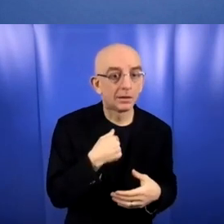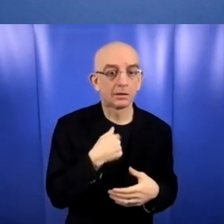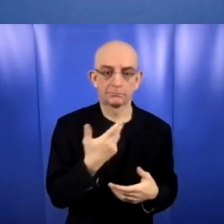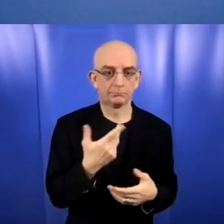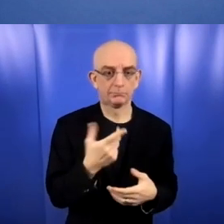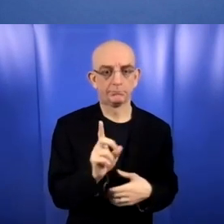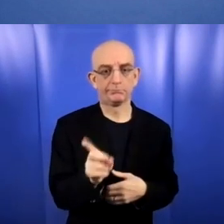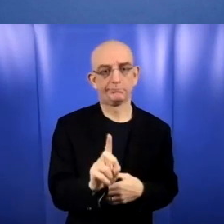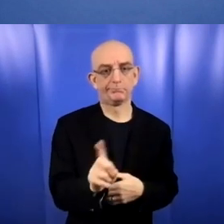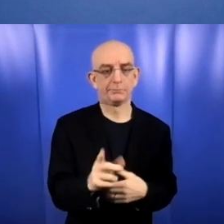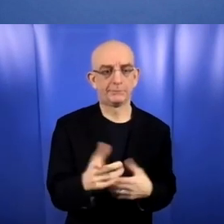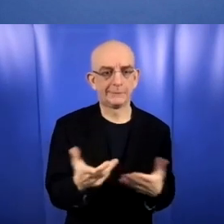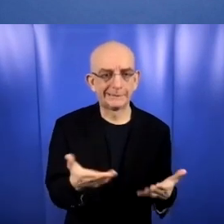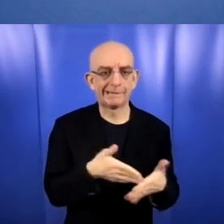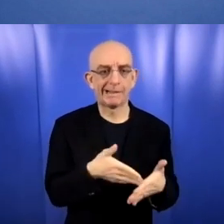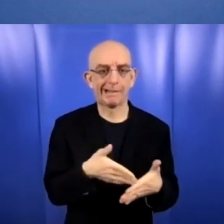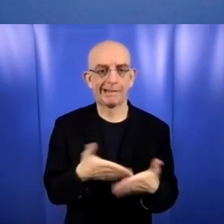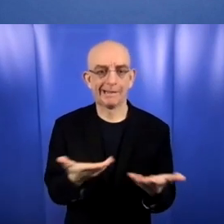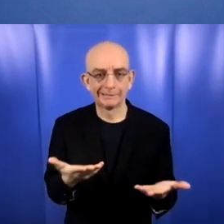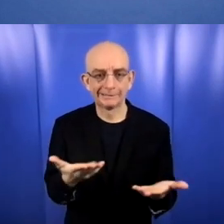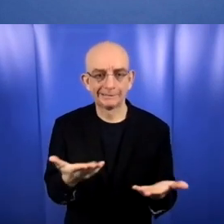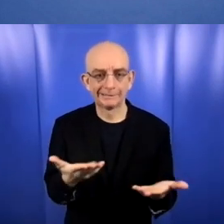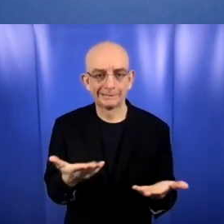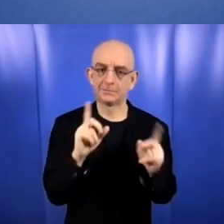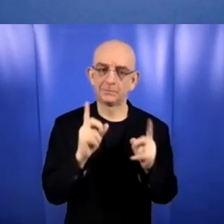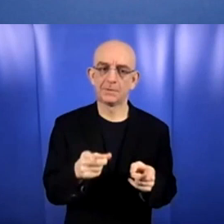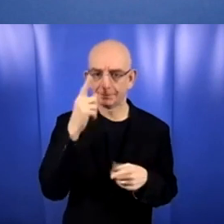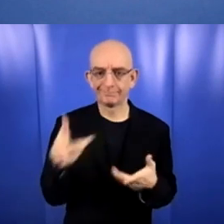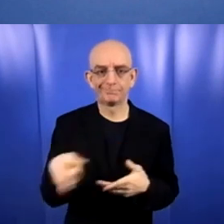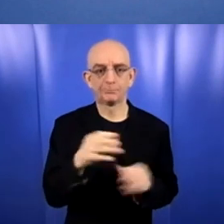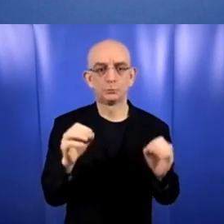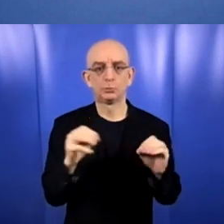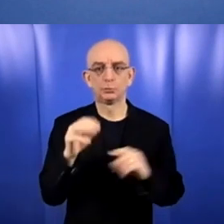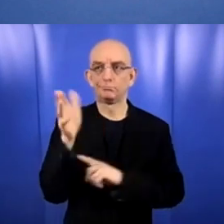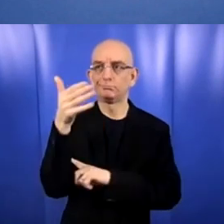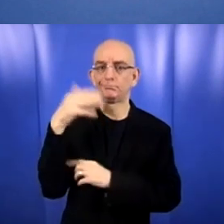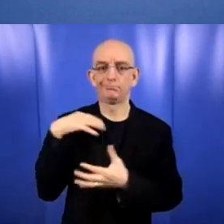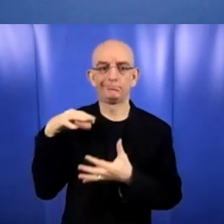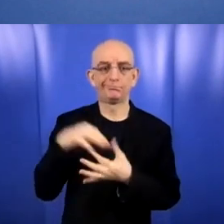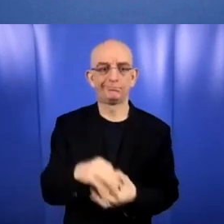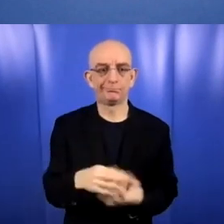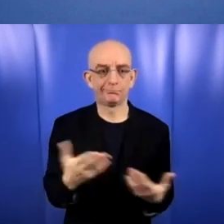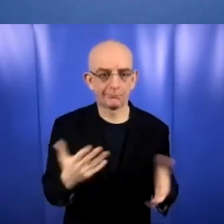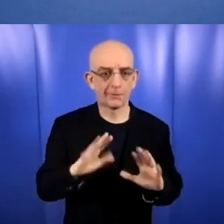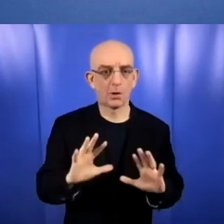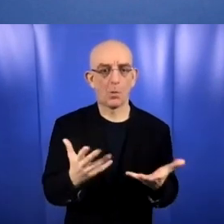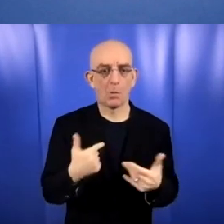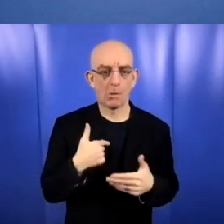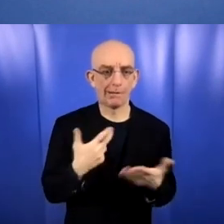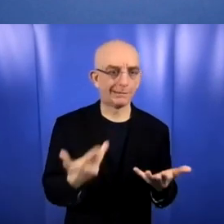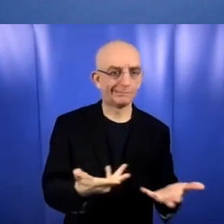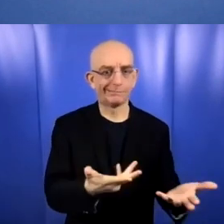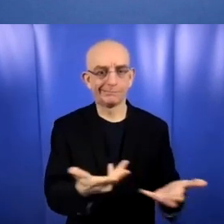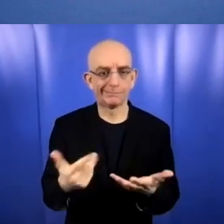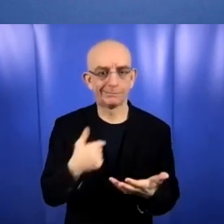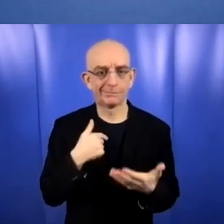number of initiatives related to the Global Compact on Refugees that are underway to try to change the systems that result